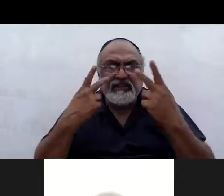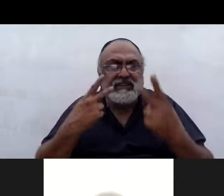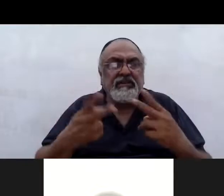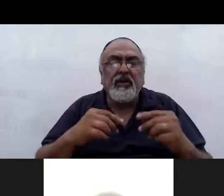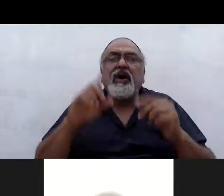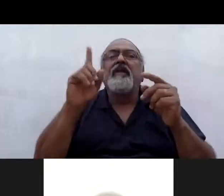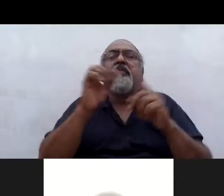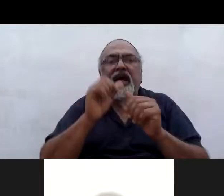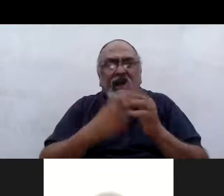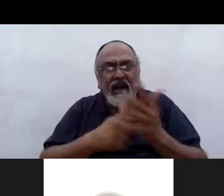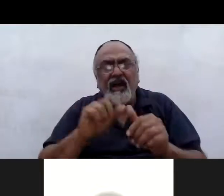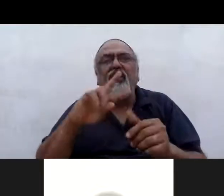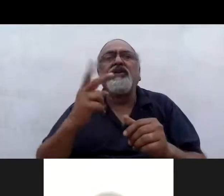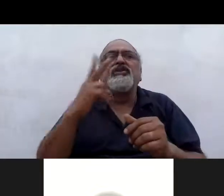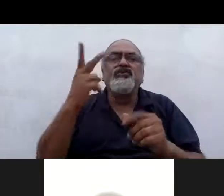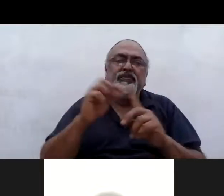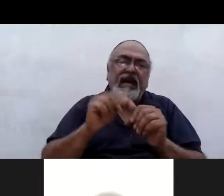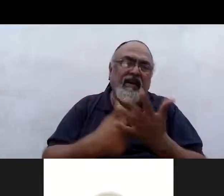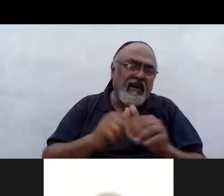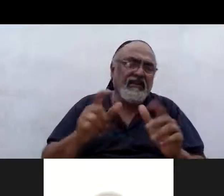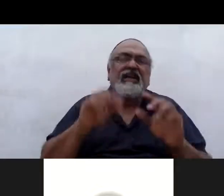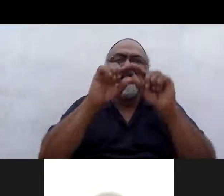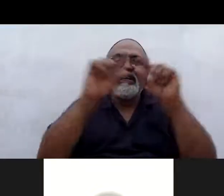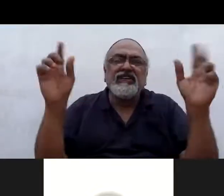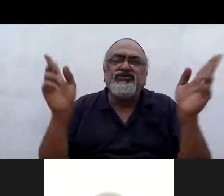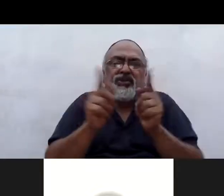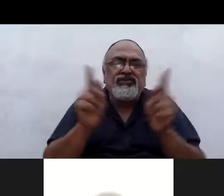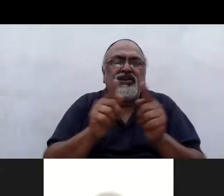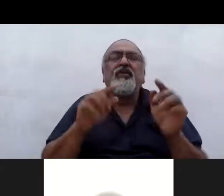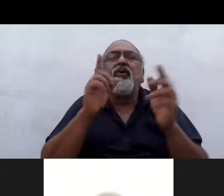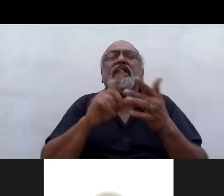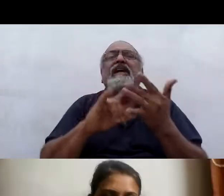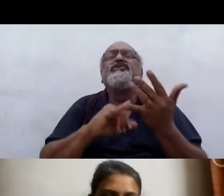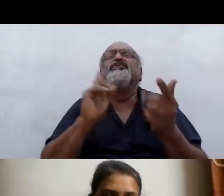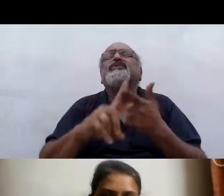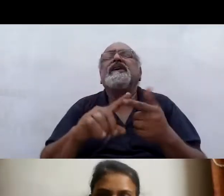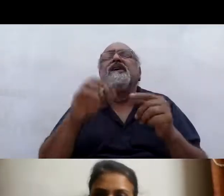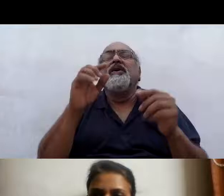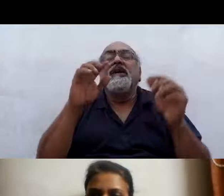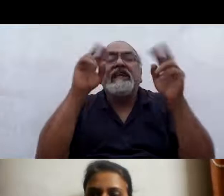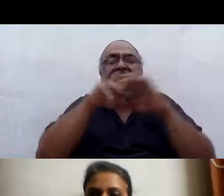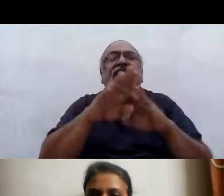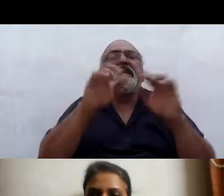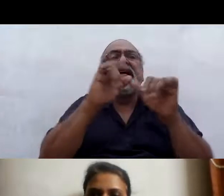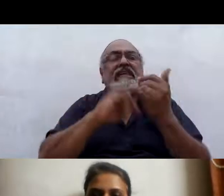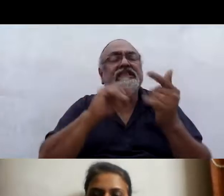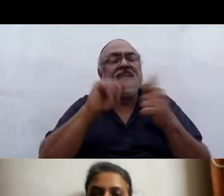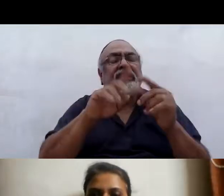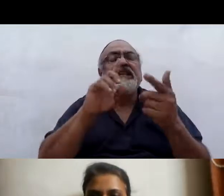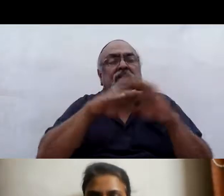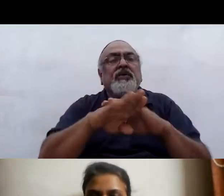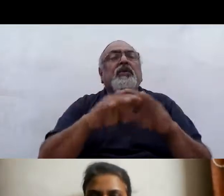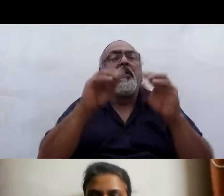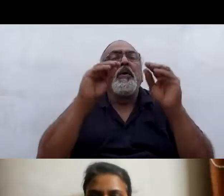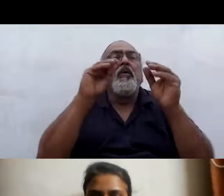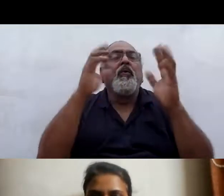two. Usually we write it in a paragraph in brief what was held in the case in just one paragraph.